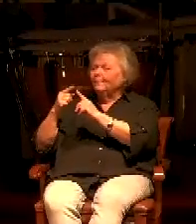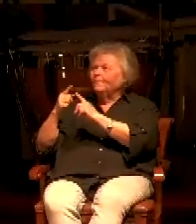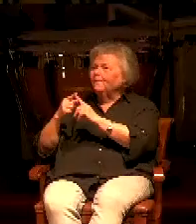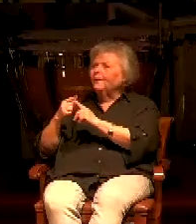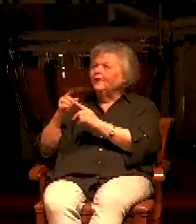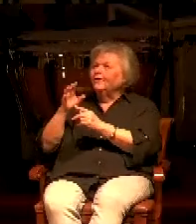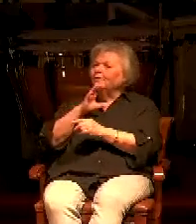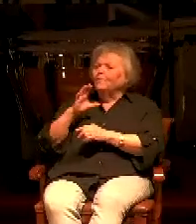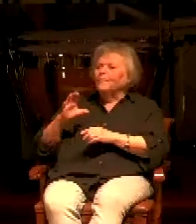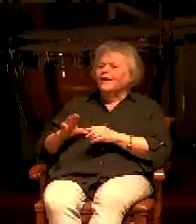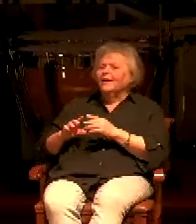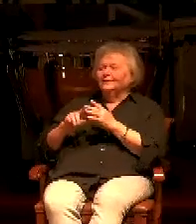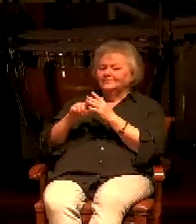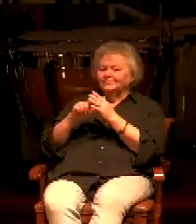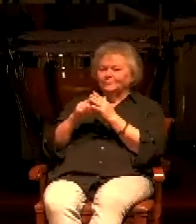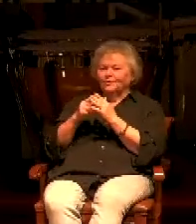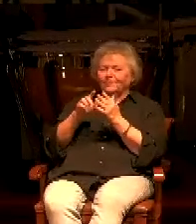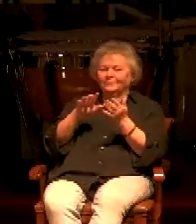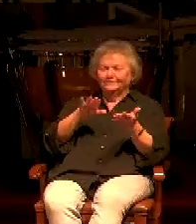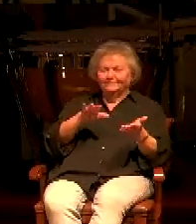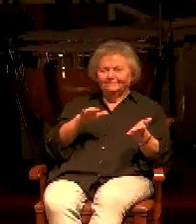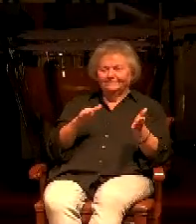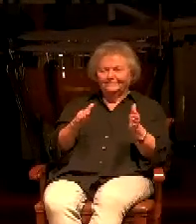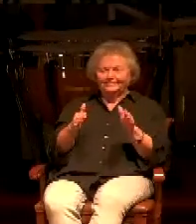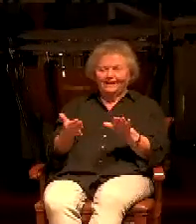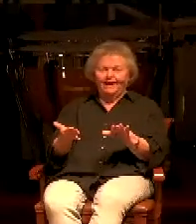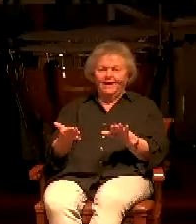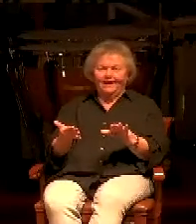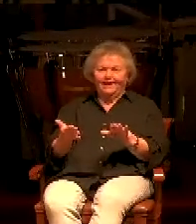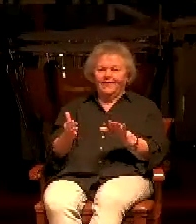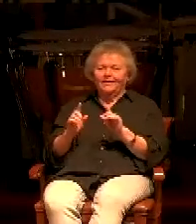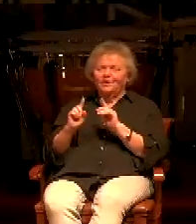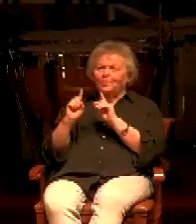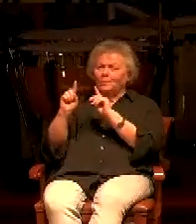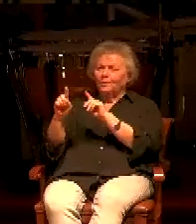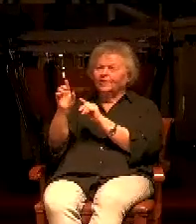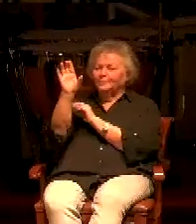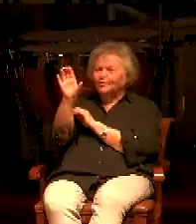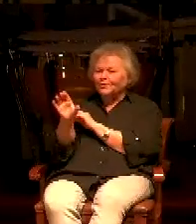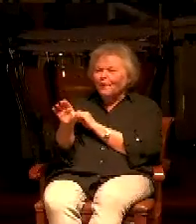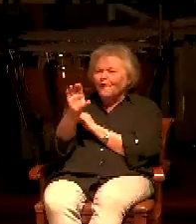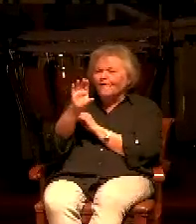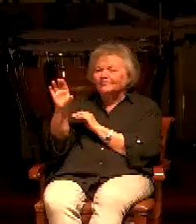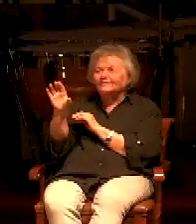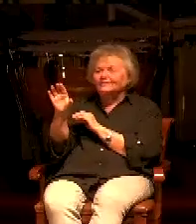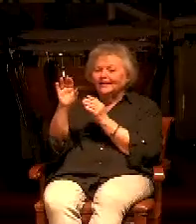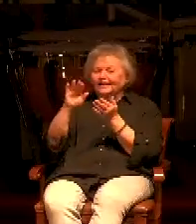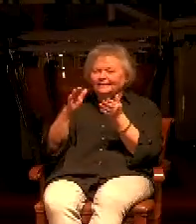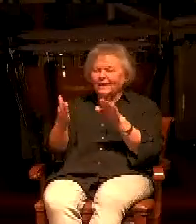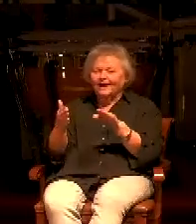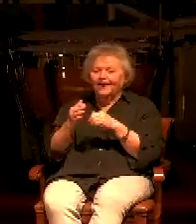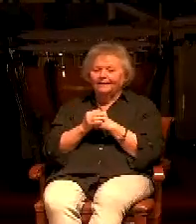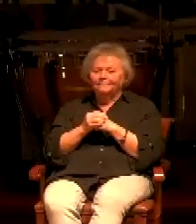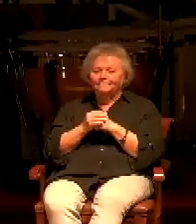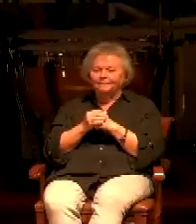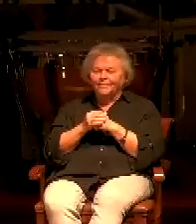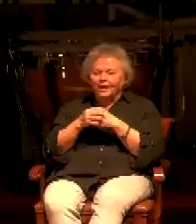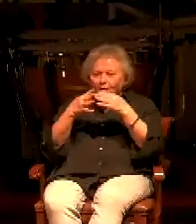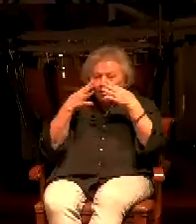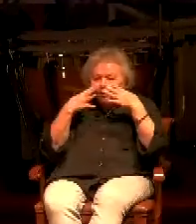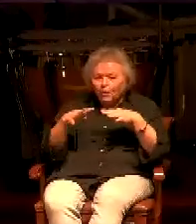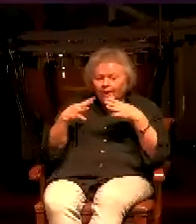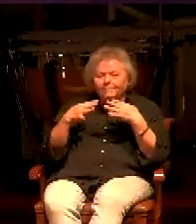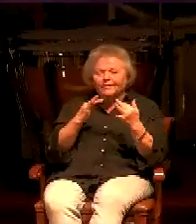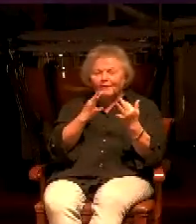the cross, and he died for Peter. Psalms 35 says, "Weeping may tarry for the